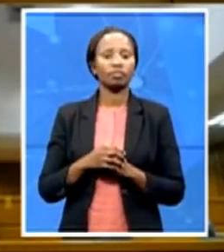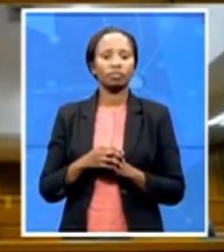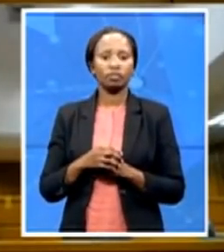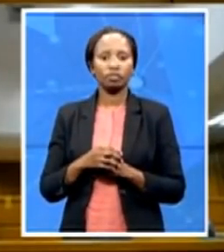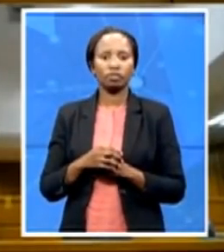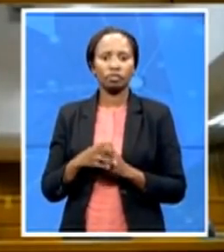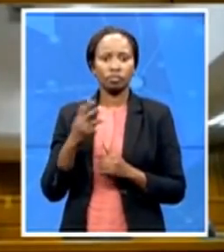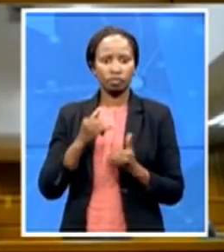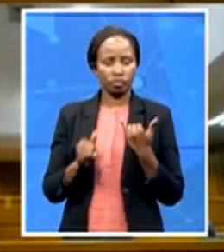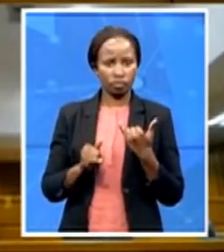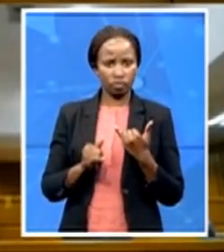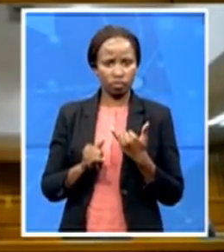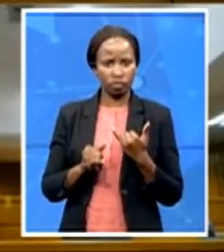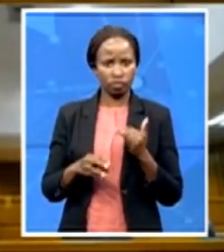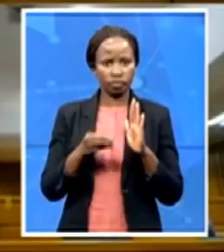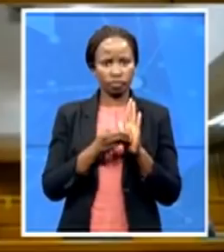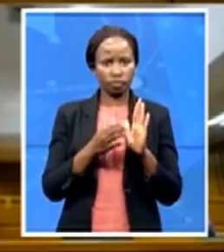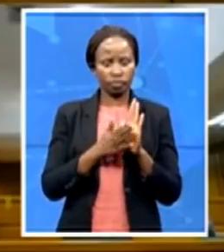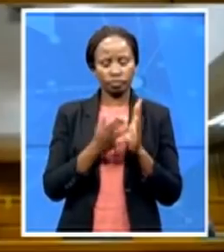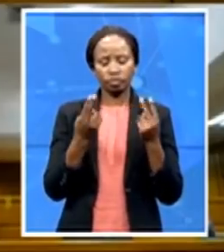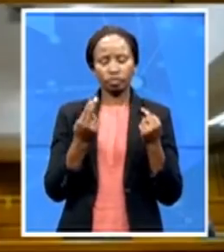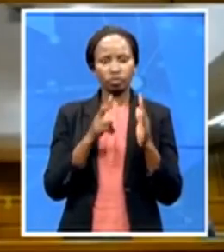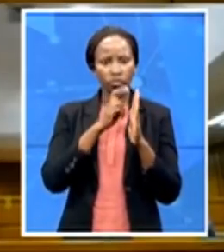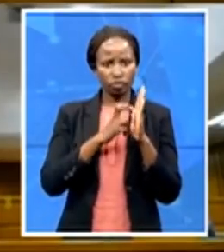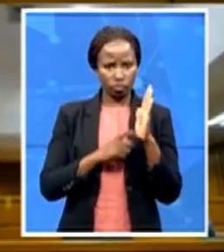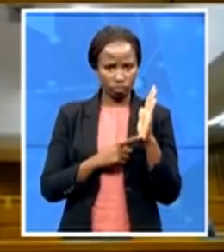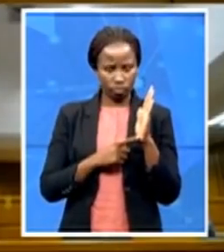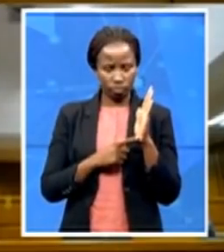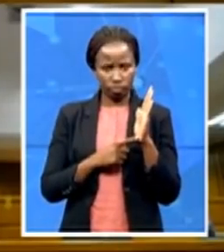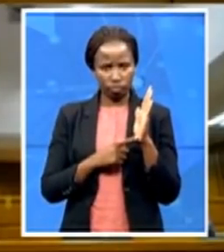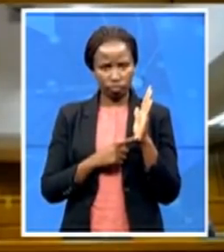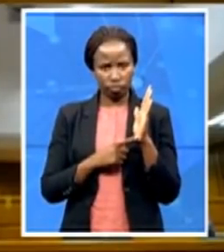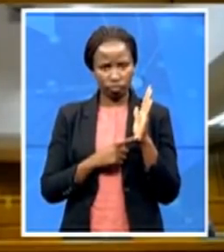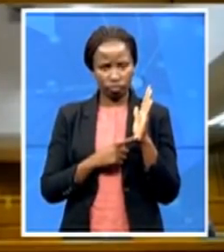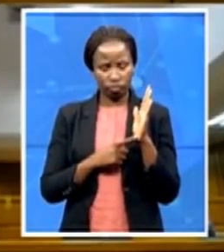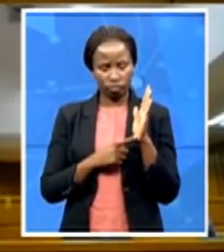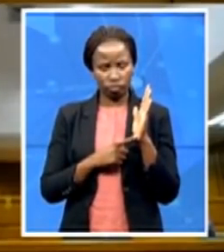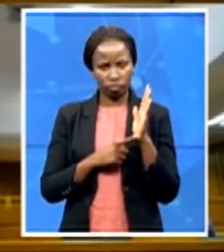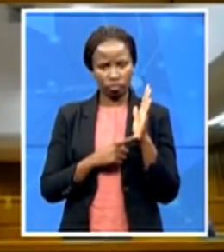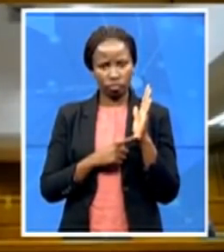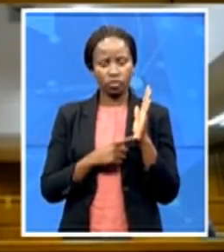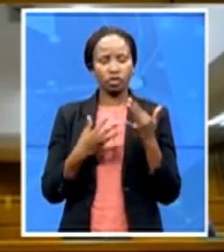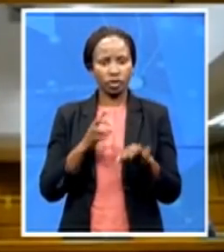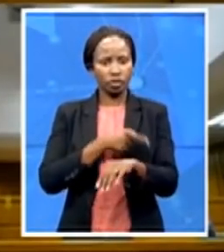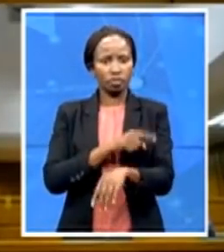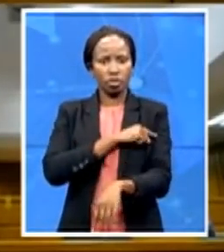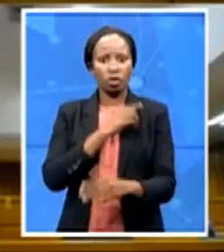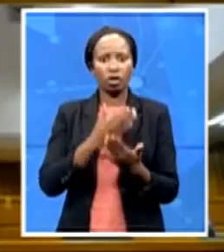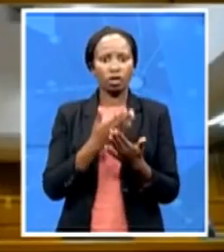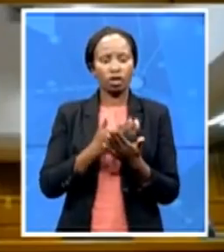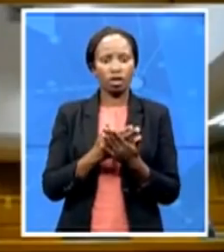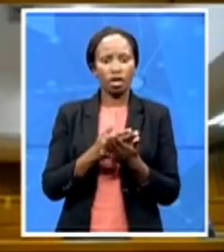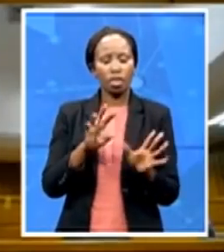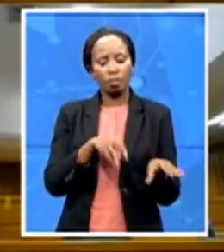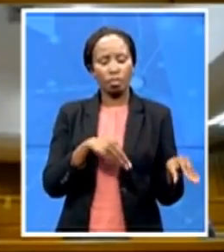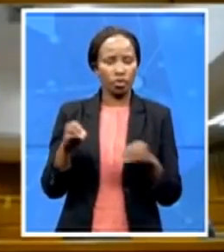rules themselves are the source of the Assembly's power to remove office bearers in terms of Chapter 9,